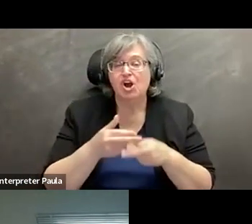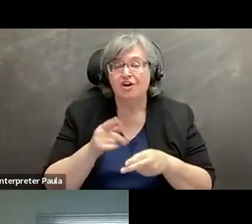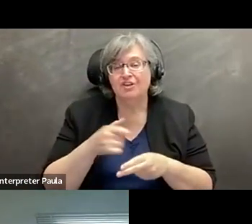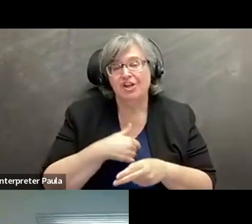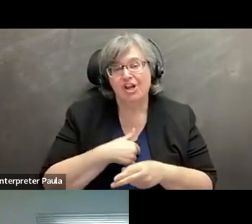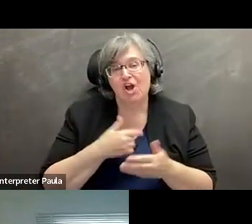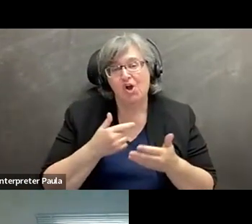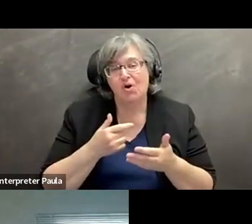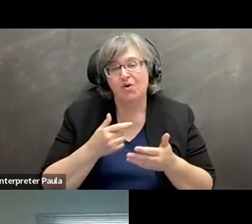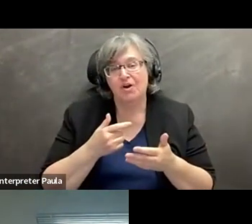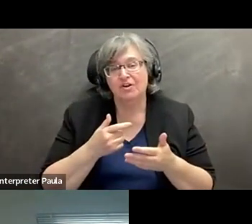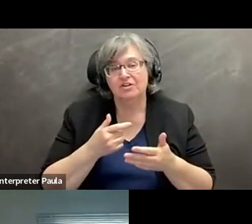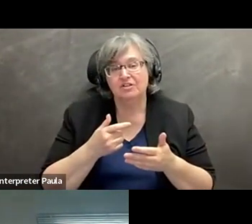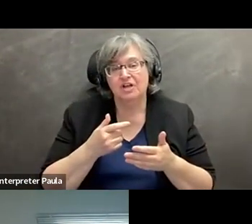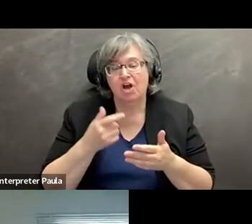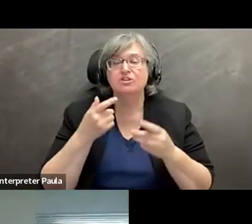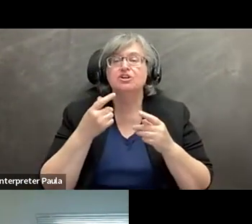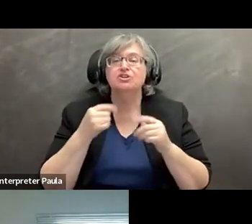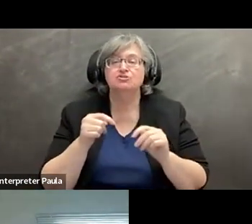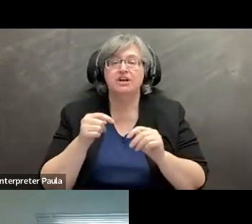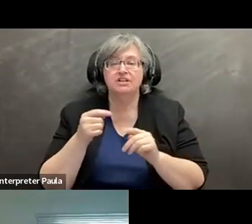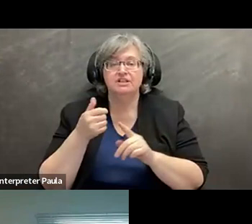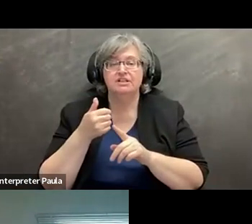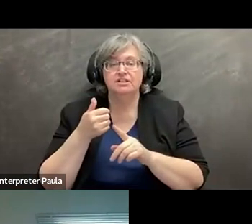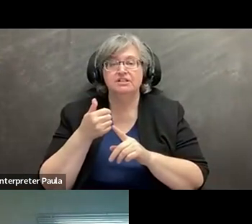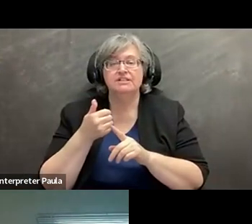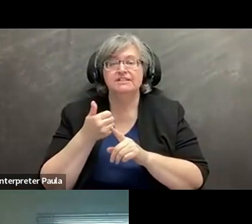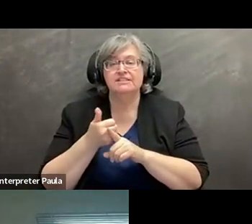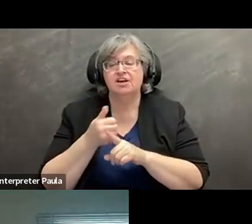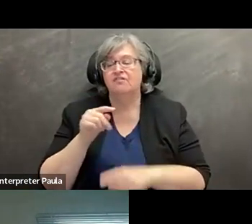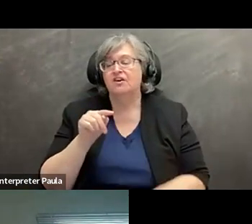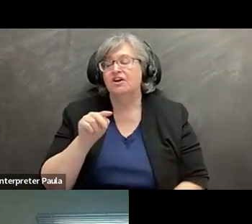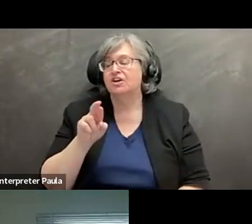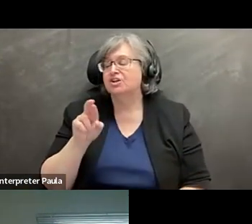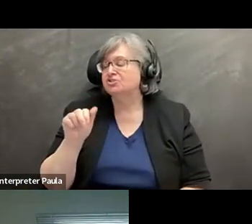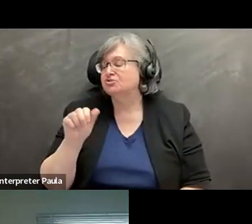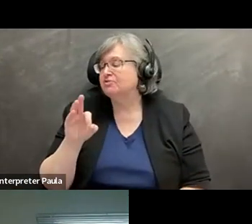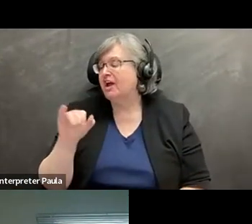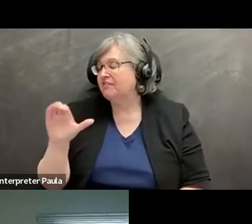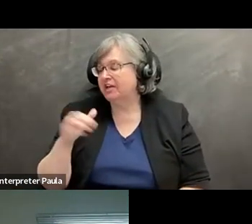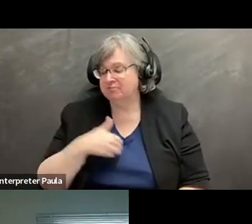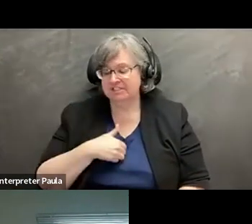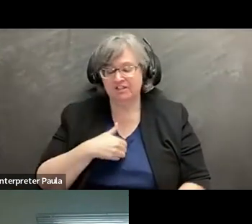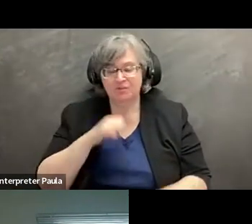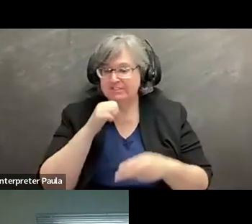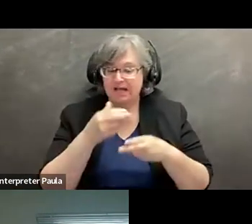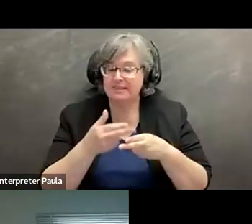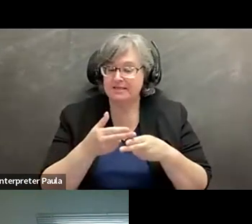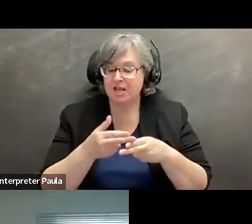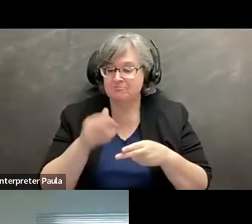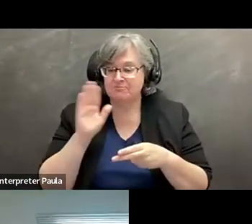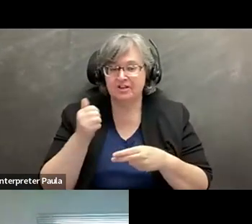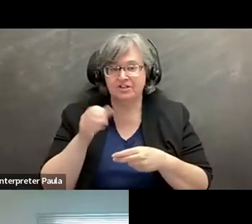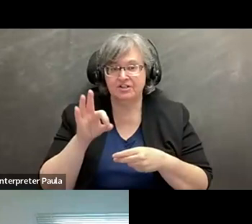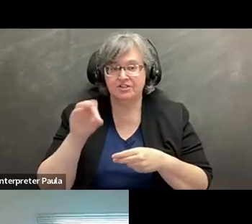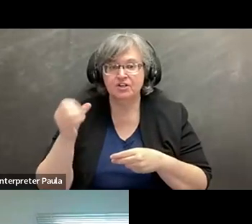was going to self-traffic myself sexually. That wasn't the name back in the 90s, but I needed a